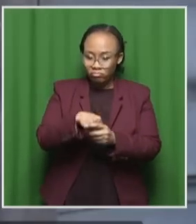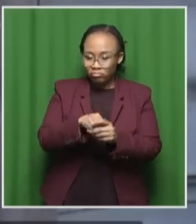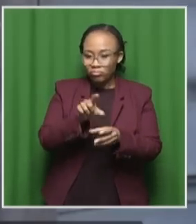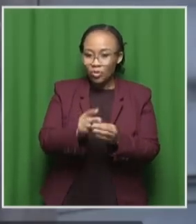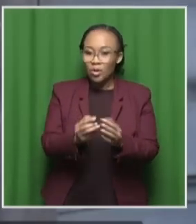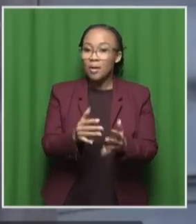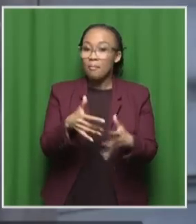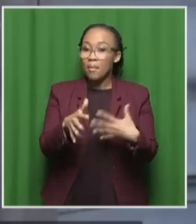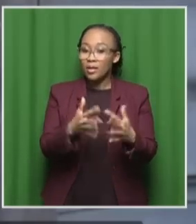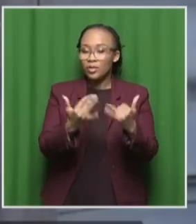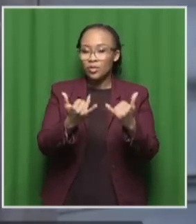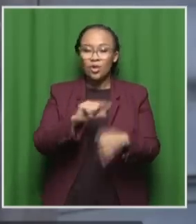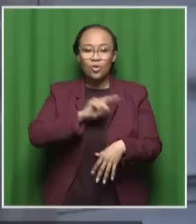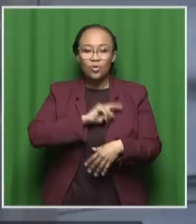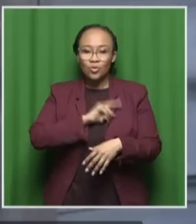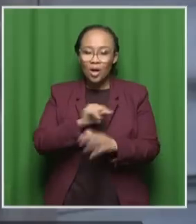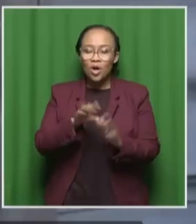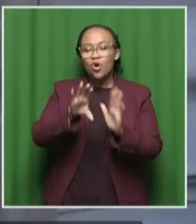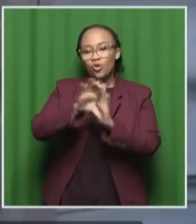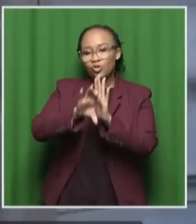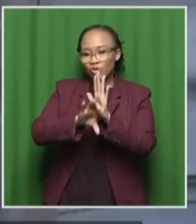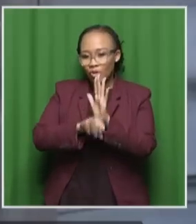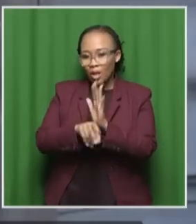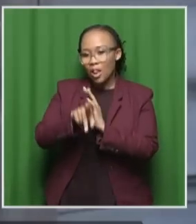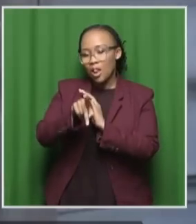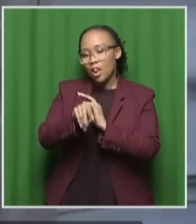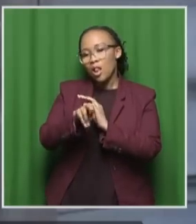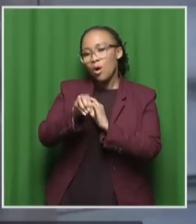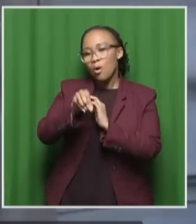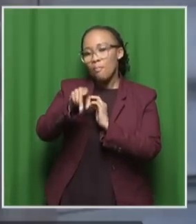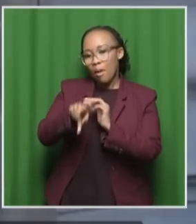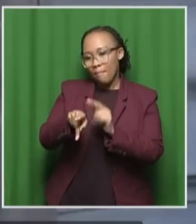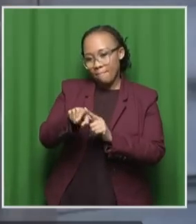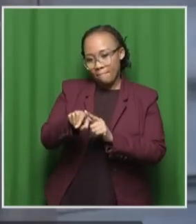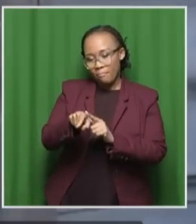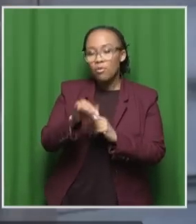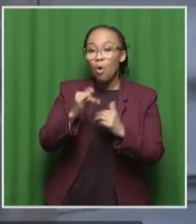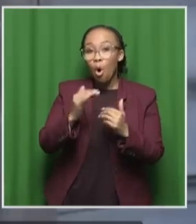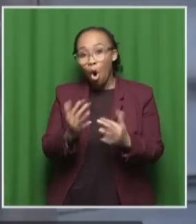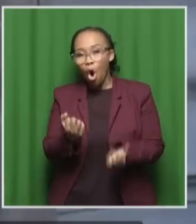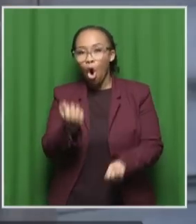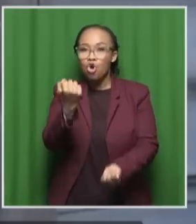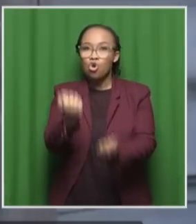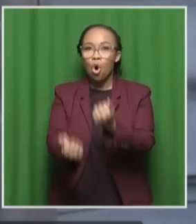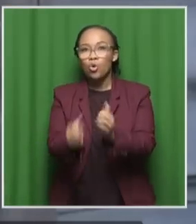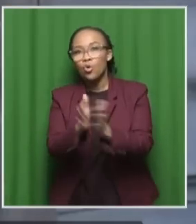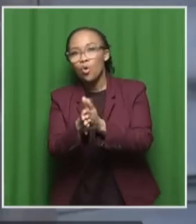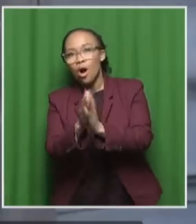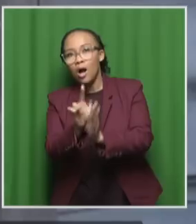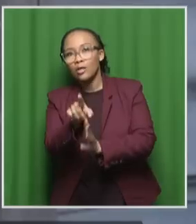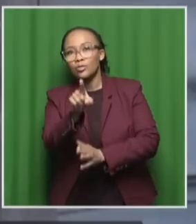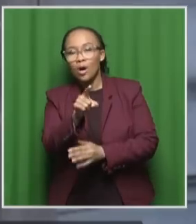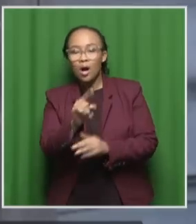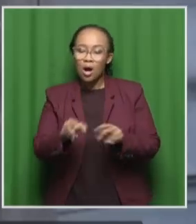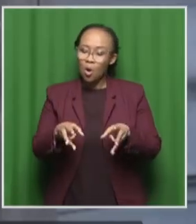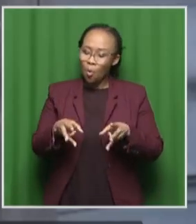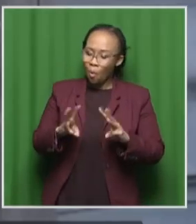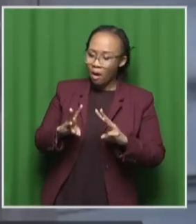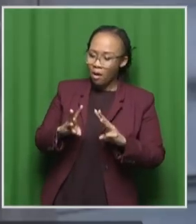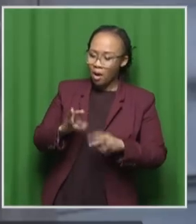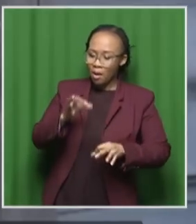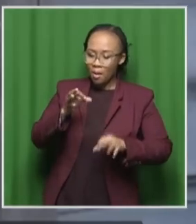a constitutional probe, or you're asking a court to invalidate the conduct of a particular